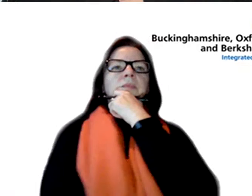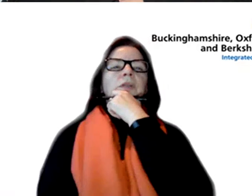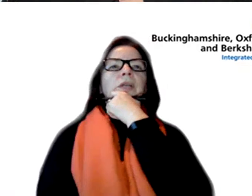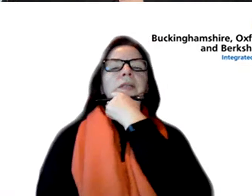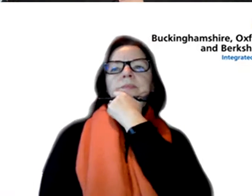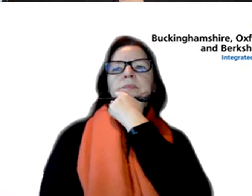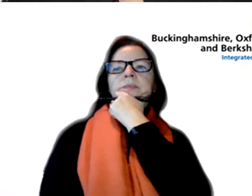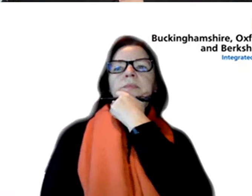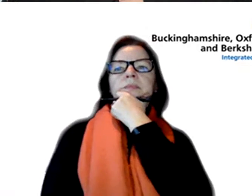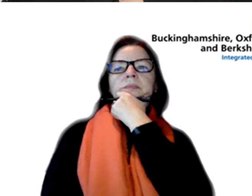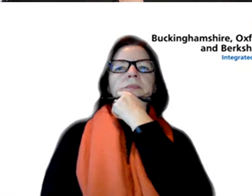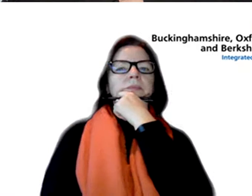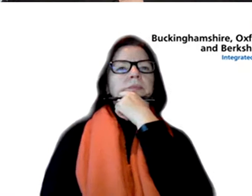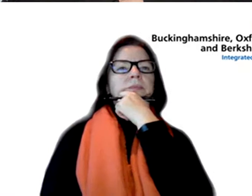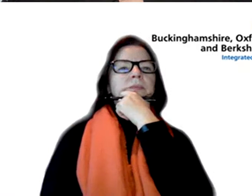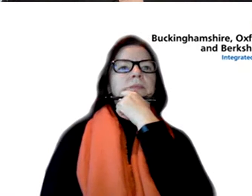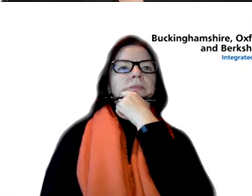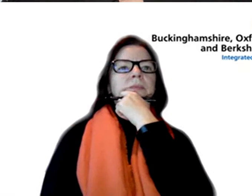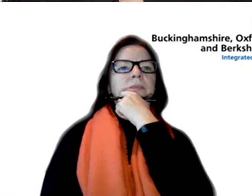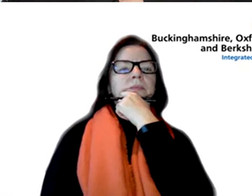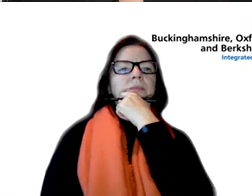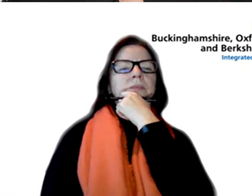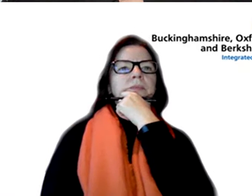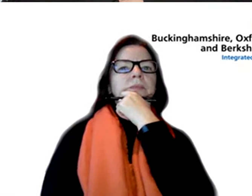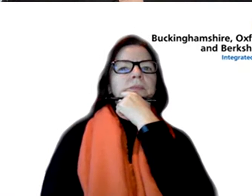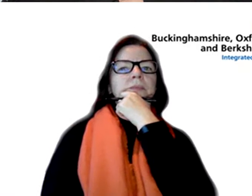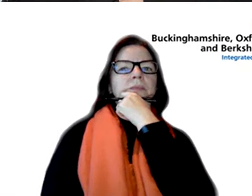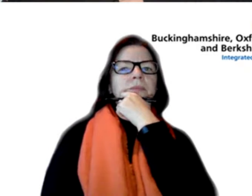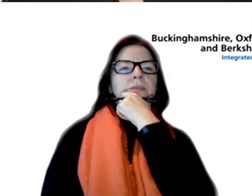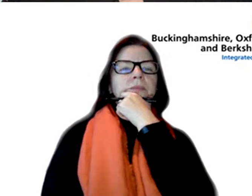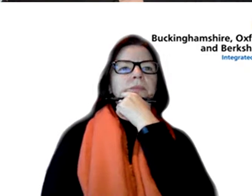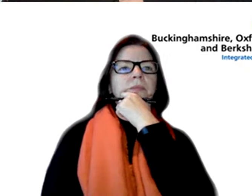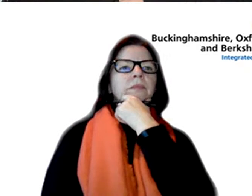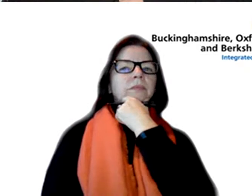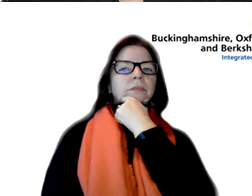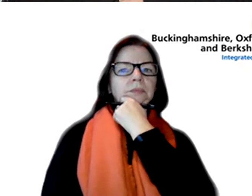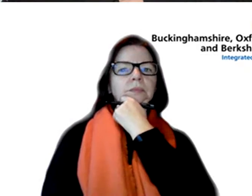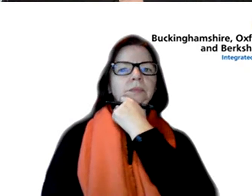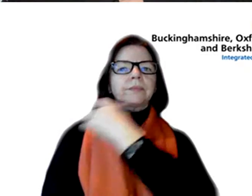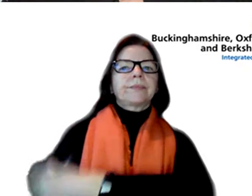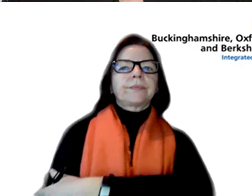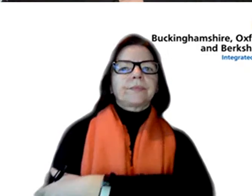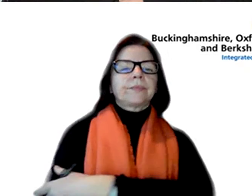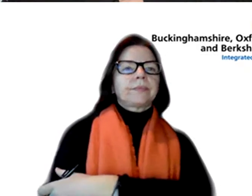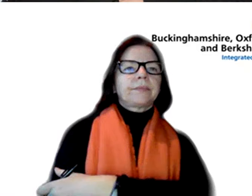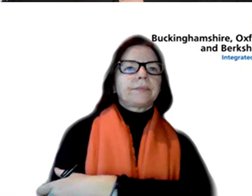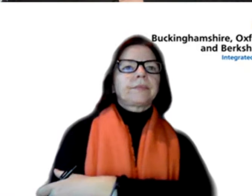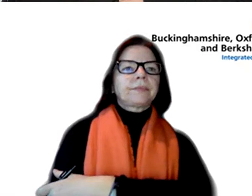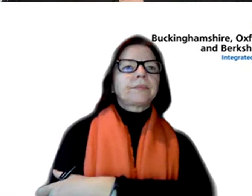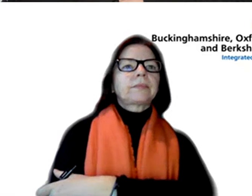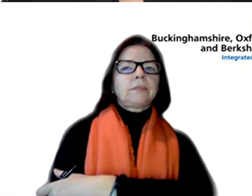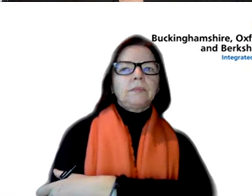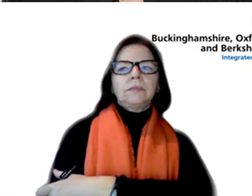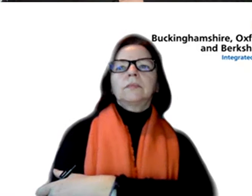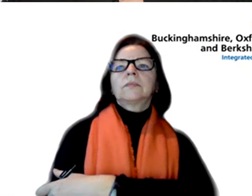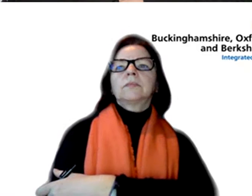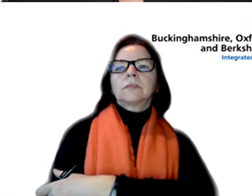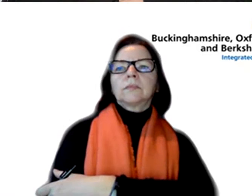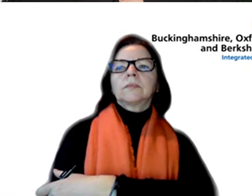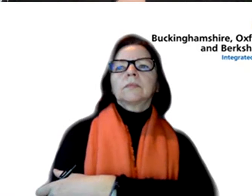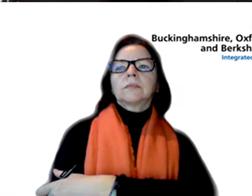system. You can run reports and you can record what care has taken place throughout a week, throughout a month, with